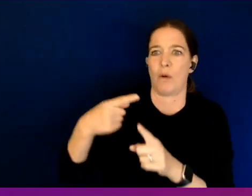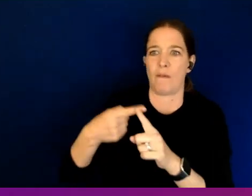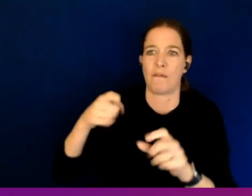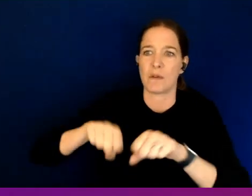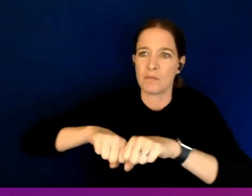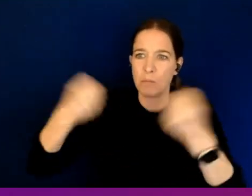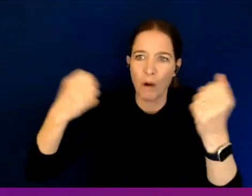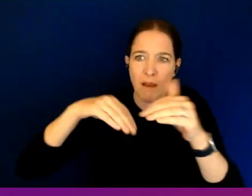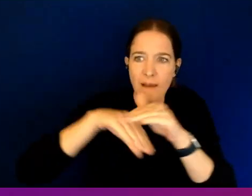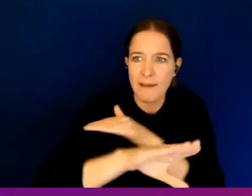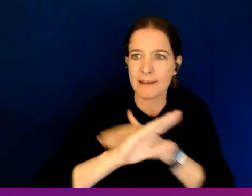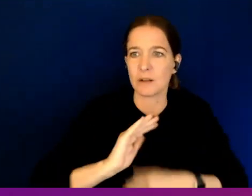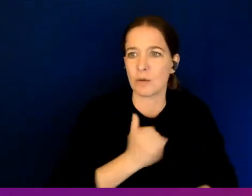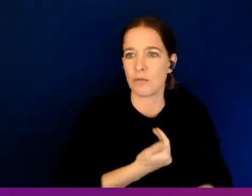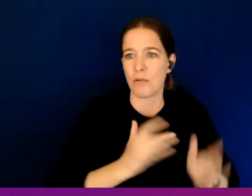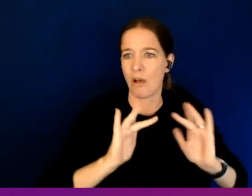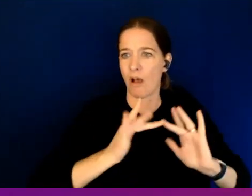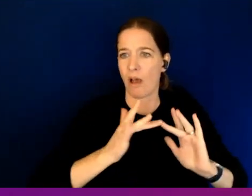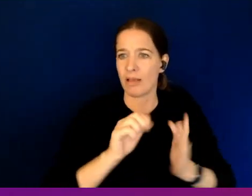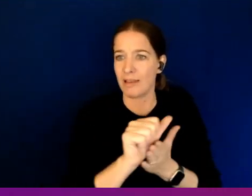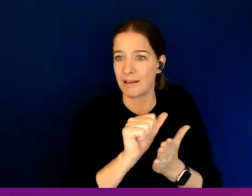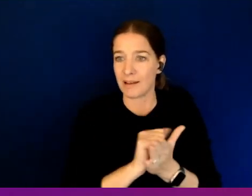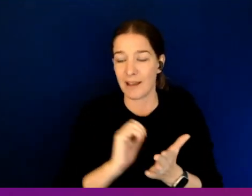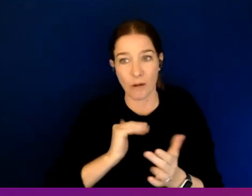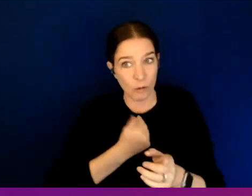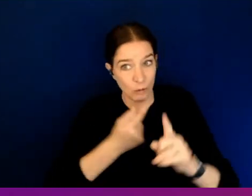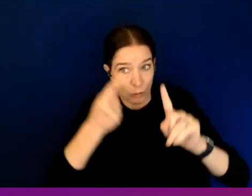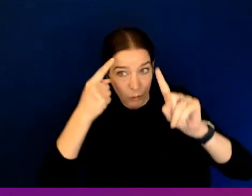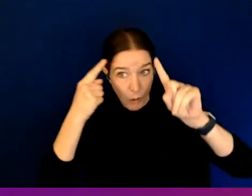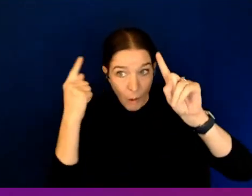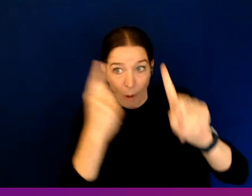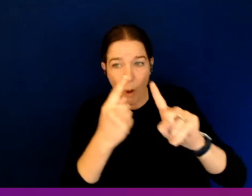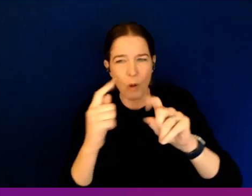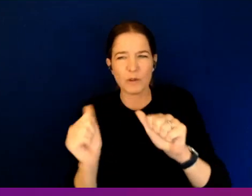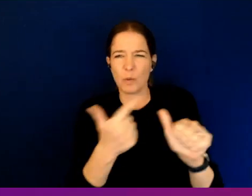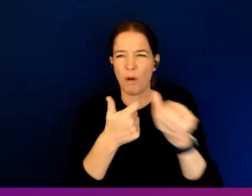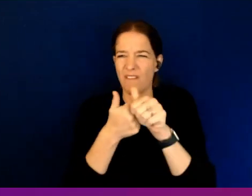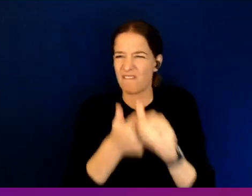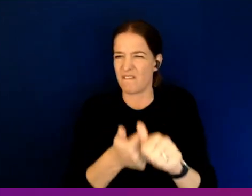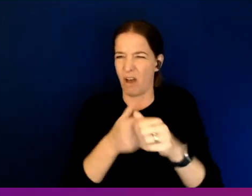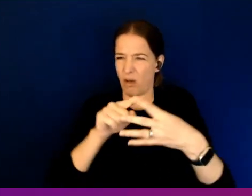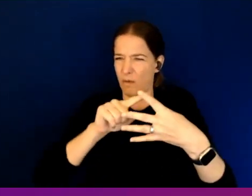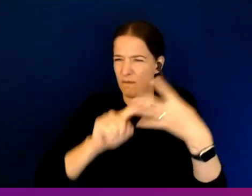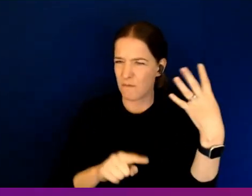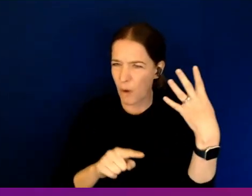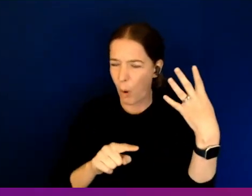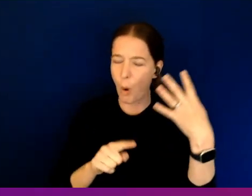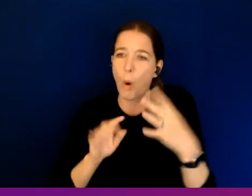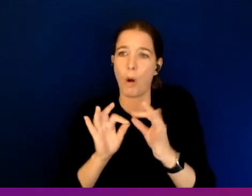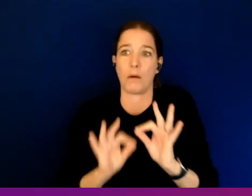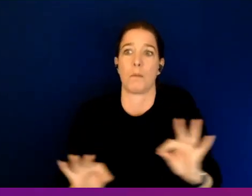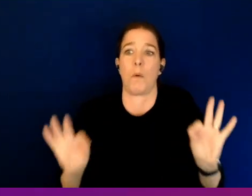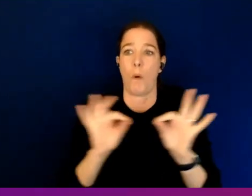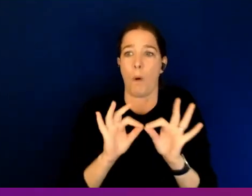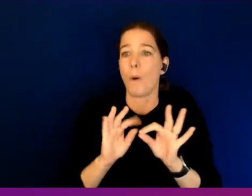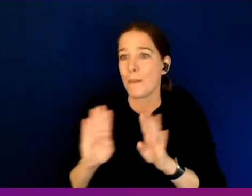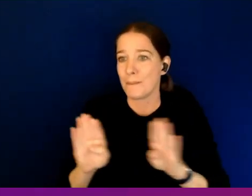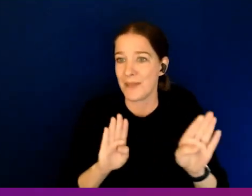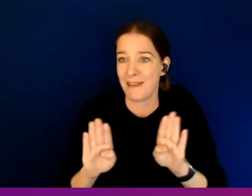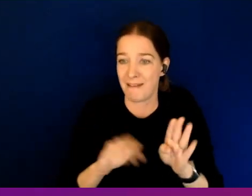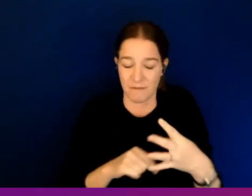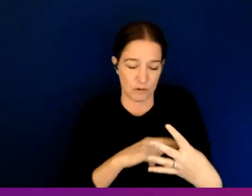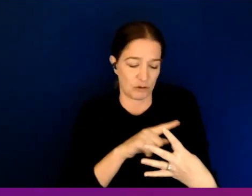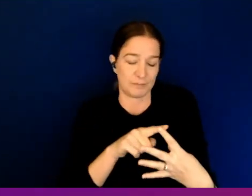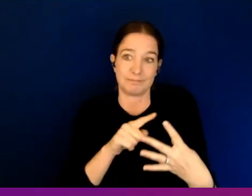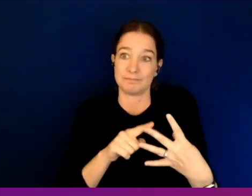and online accounts. The goal of this campaign is for all of us to implement 4 meaningful key behavior changes to secure our